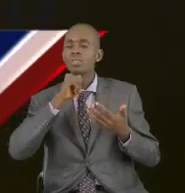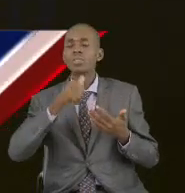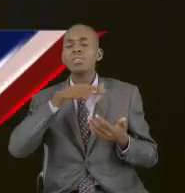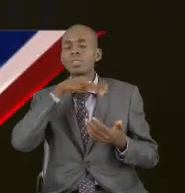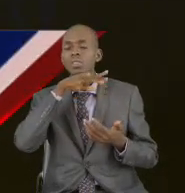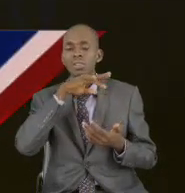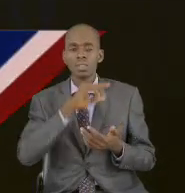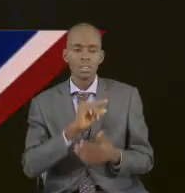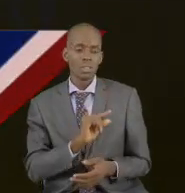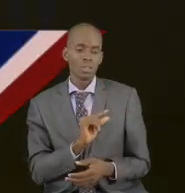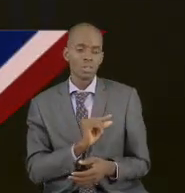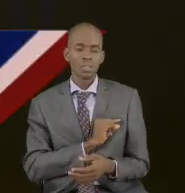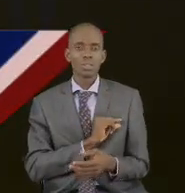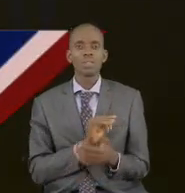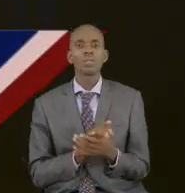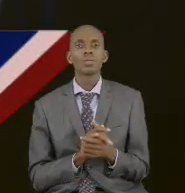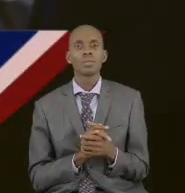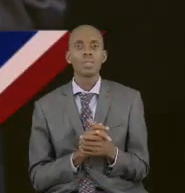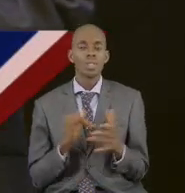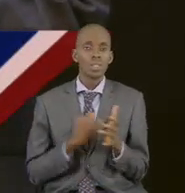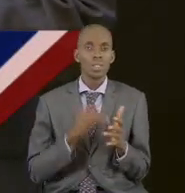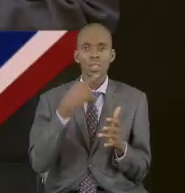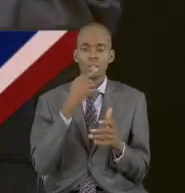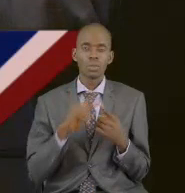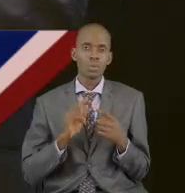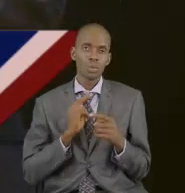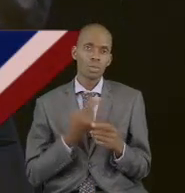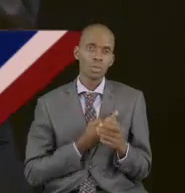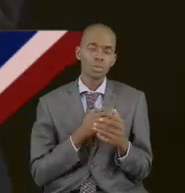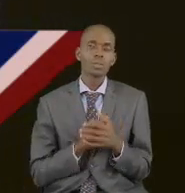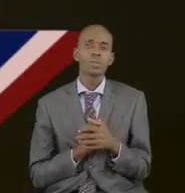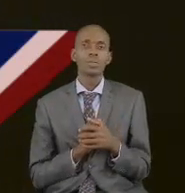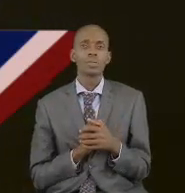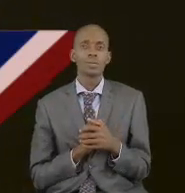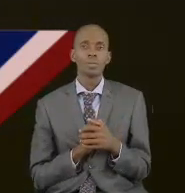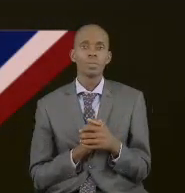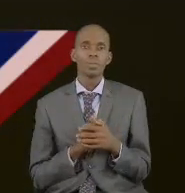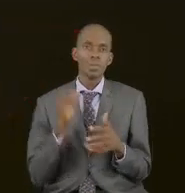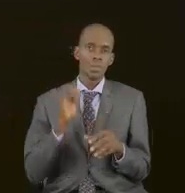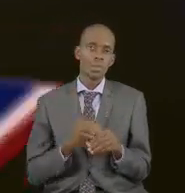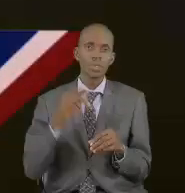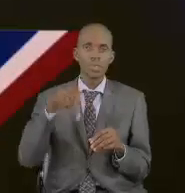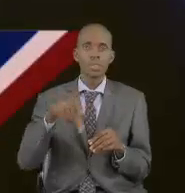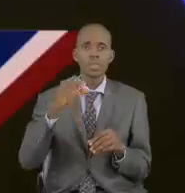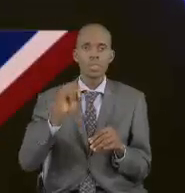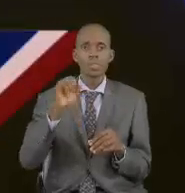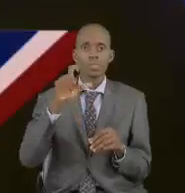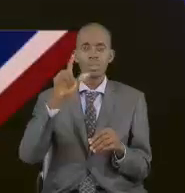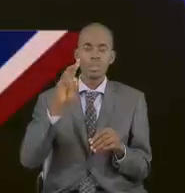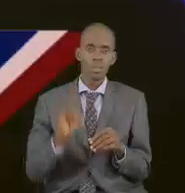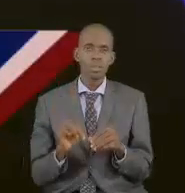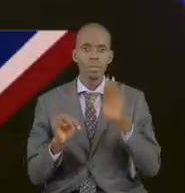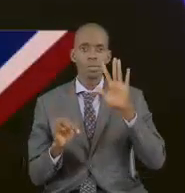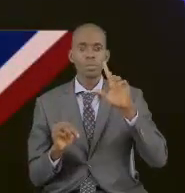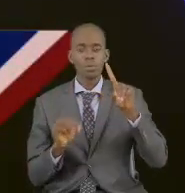incorruptible conscience. It tells us in Psalm 51, verse